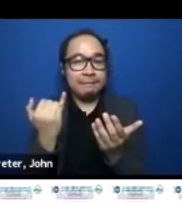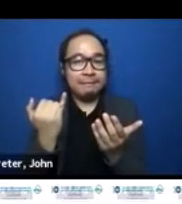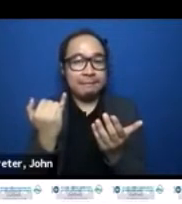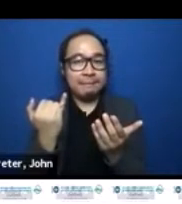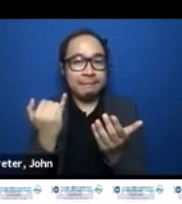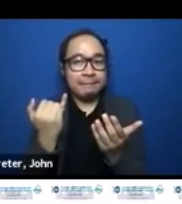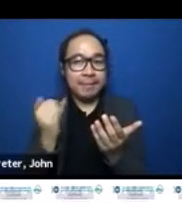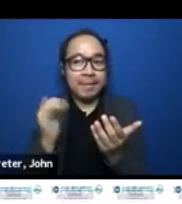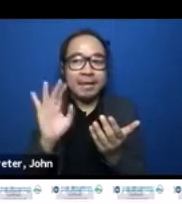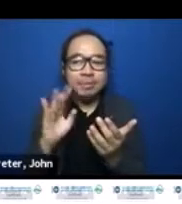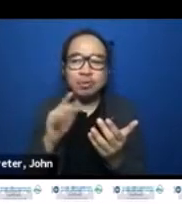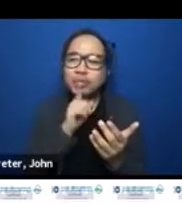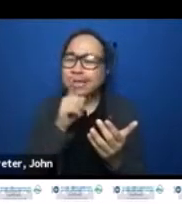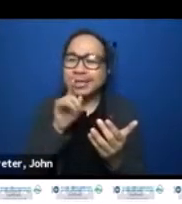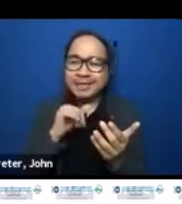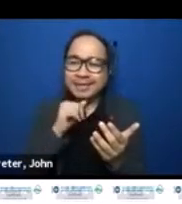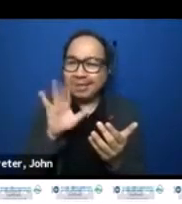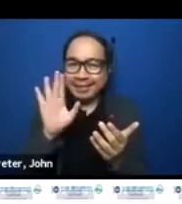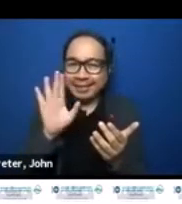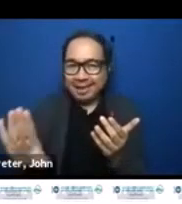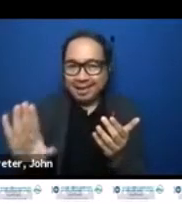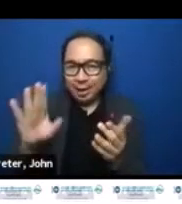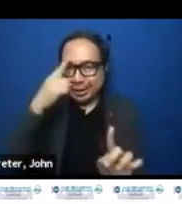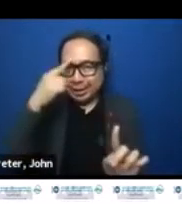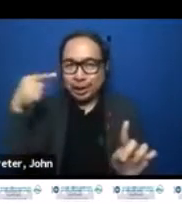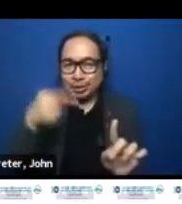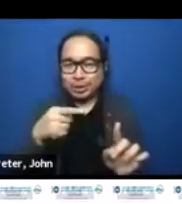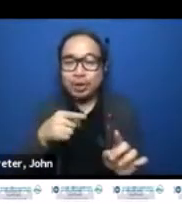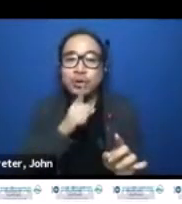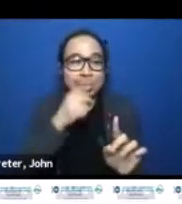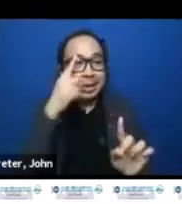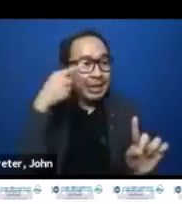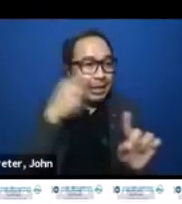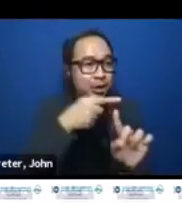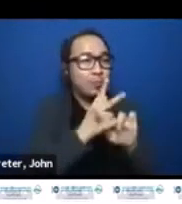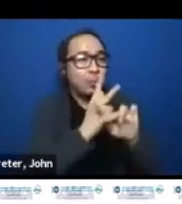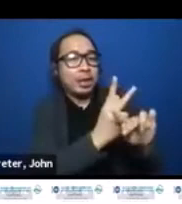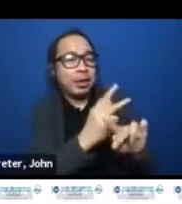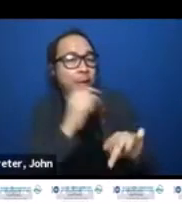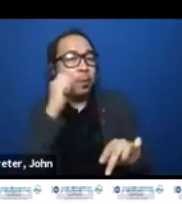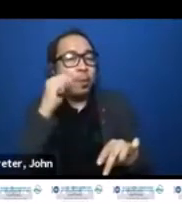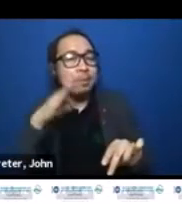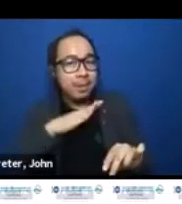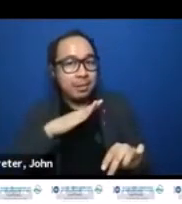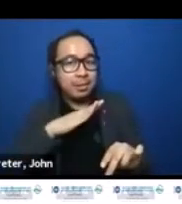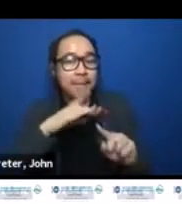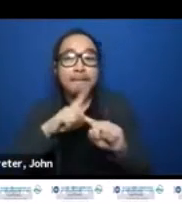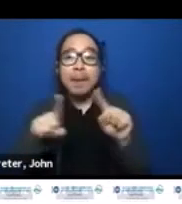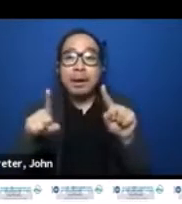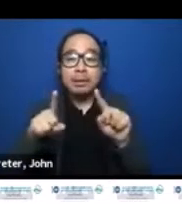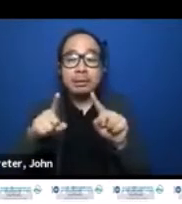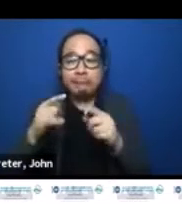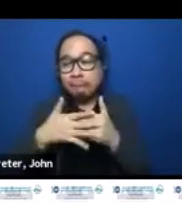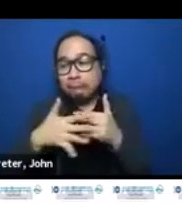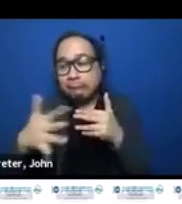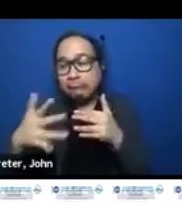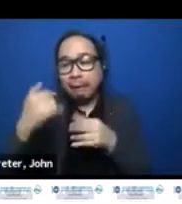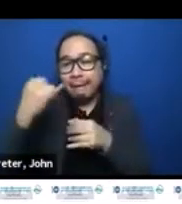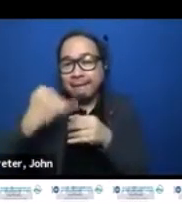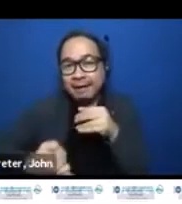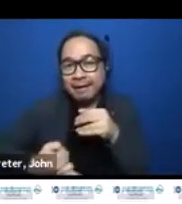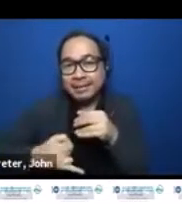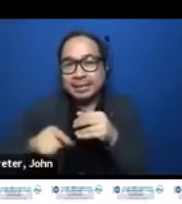intention, it's the intention is to protect the woman, but you know, at the end it's limits